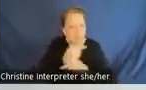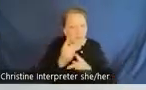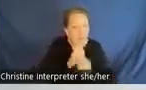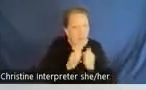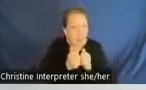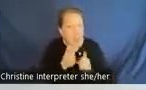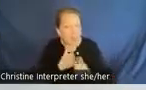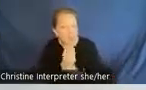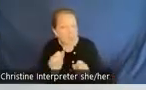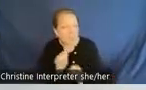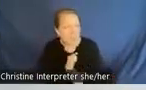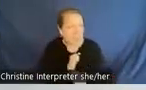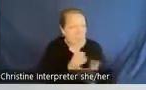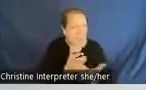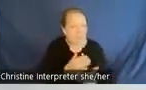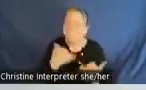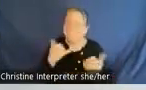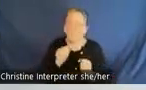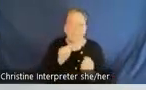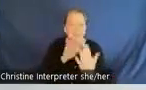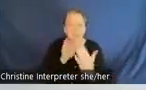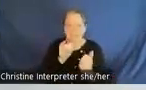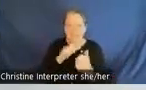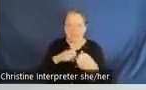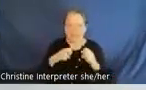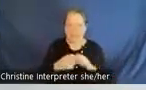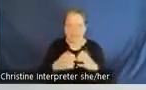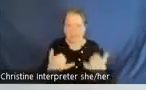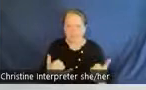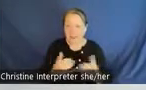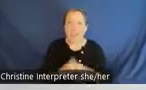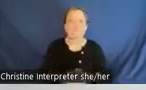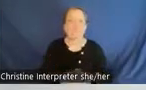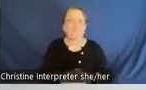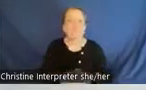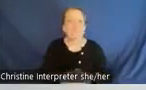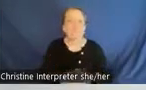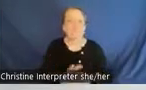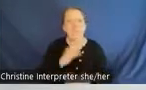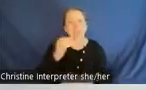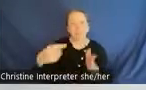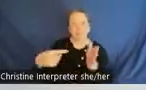And I'm still faced with that sometimes. So, and even the